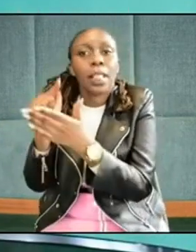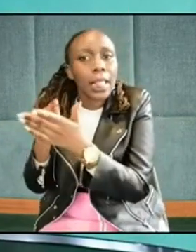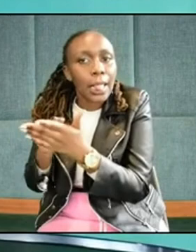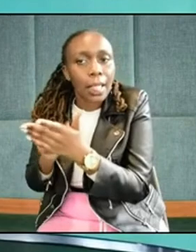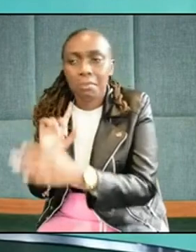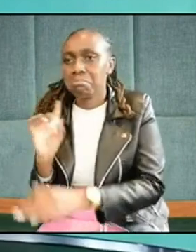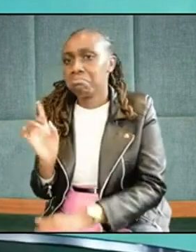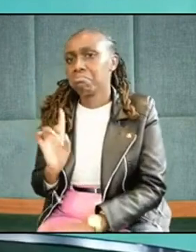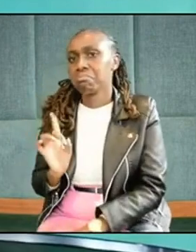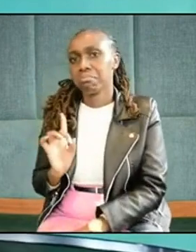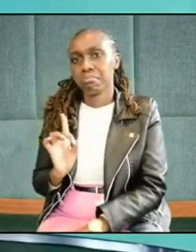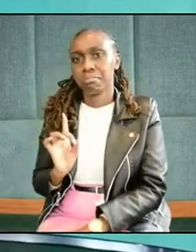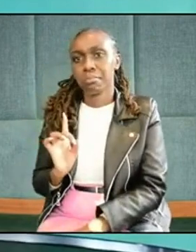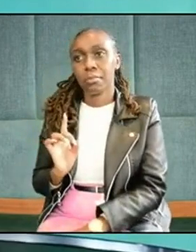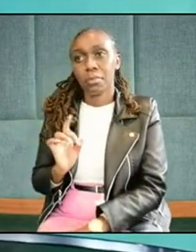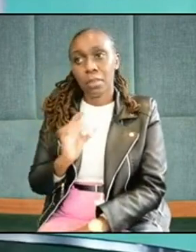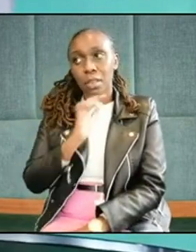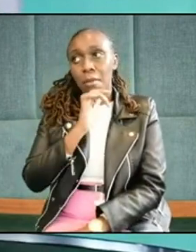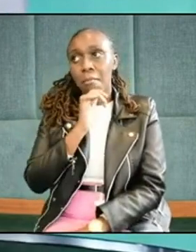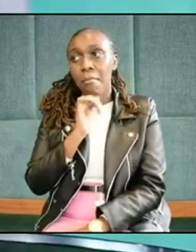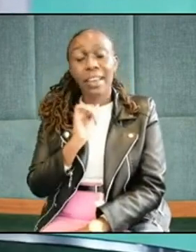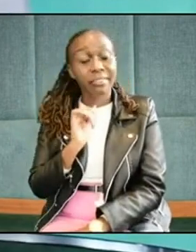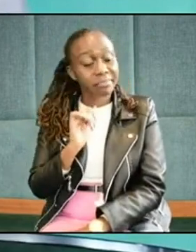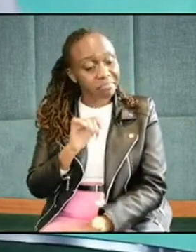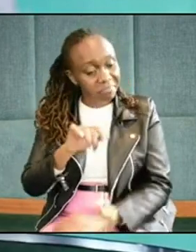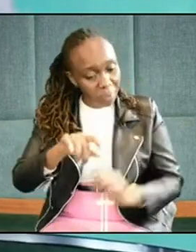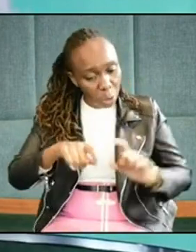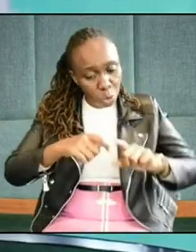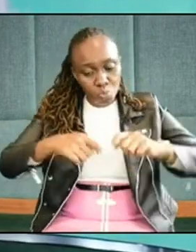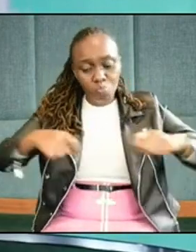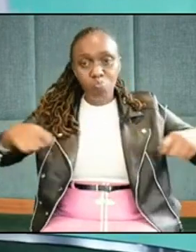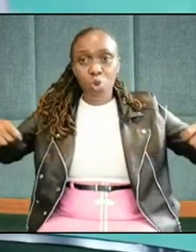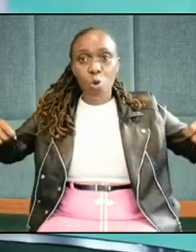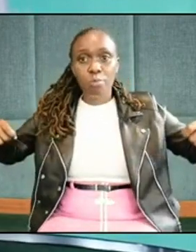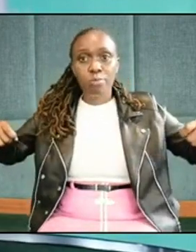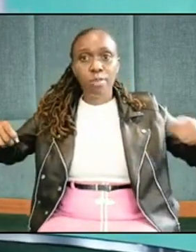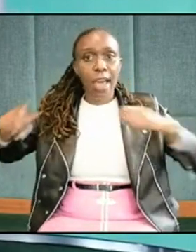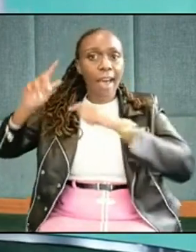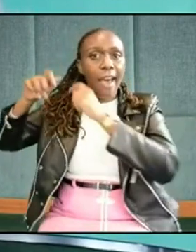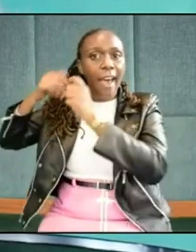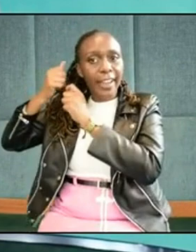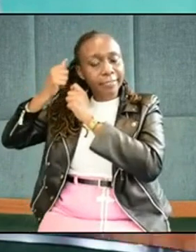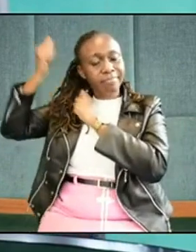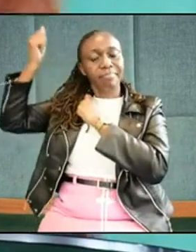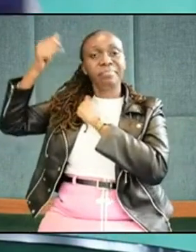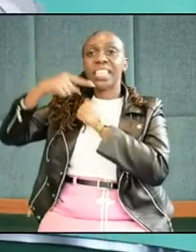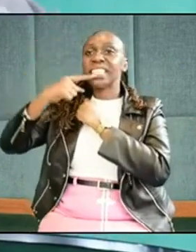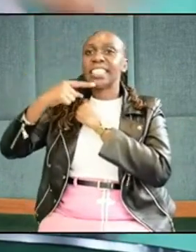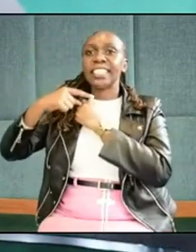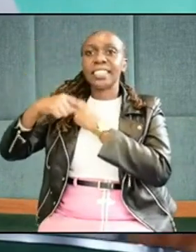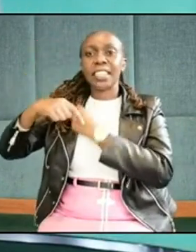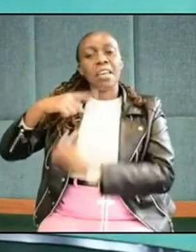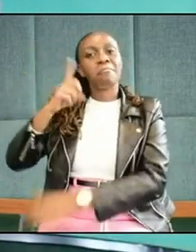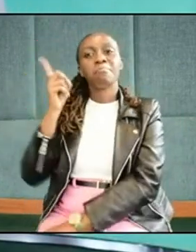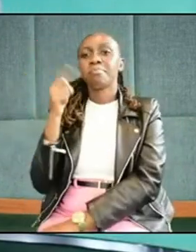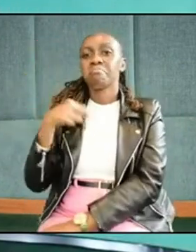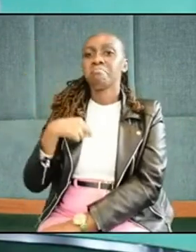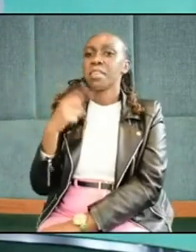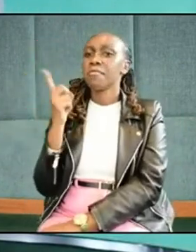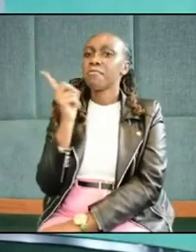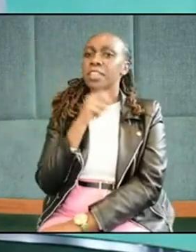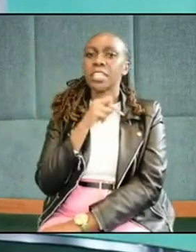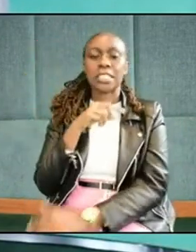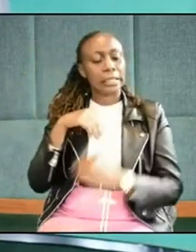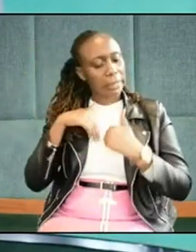do what he did. He just took a rope and hanged himself, and he said, it's over for me. I'm tired of this